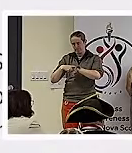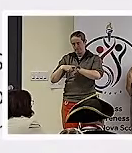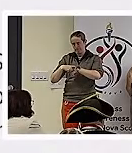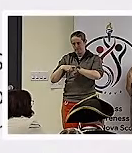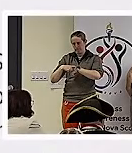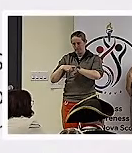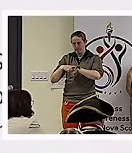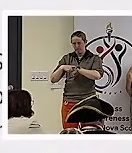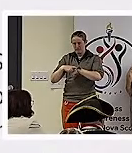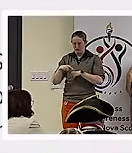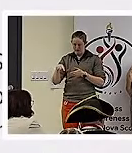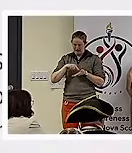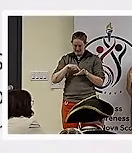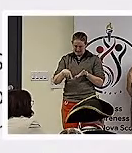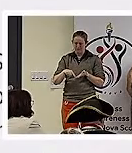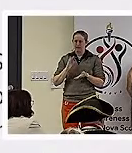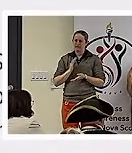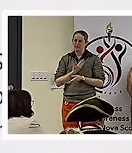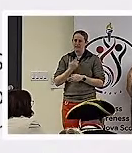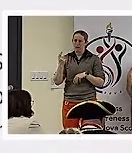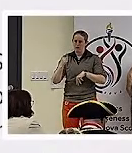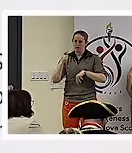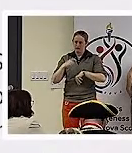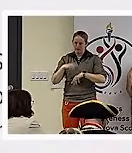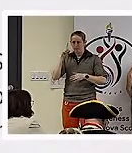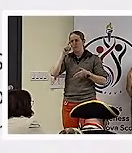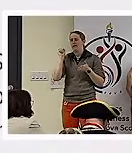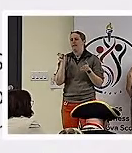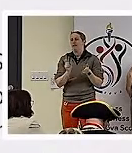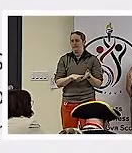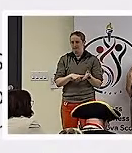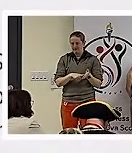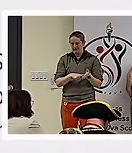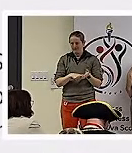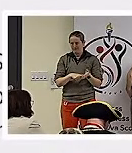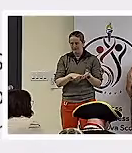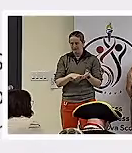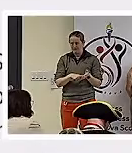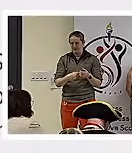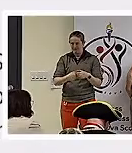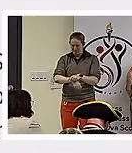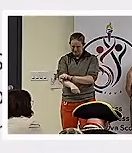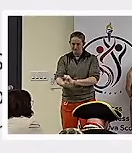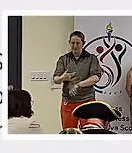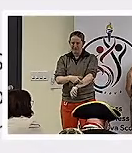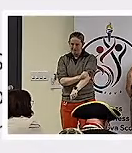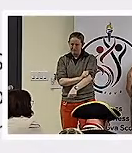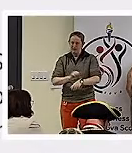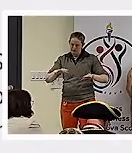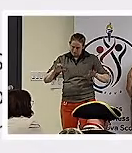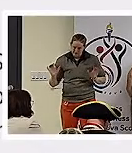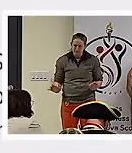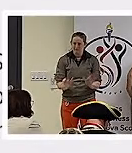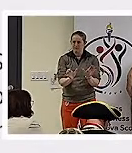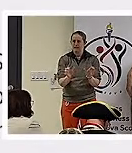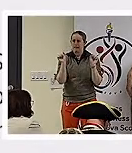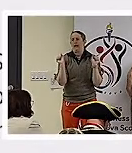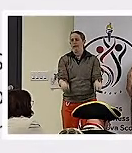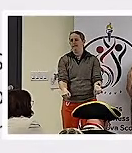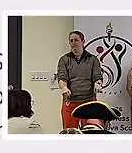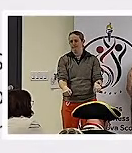what this week and recognize what we can do to spread